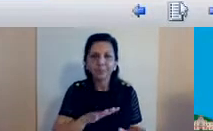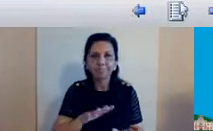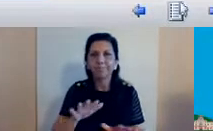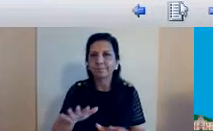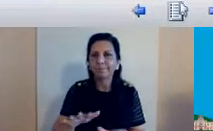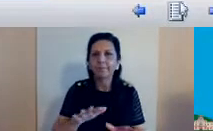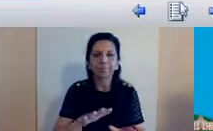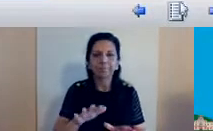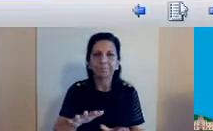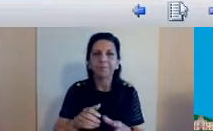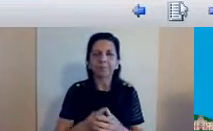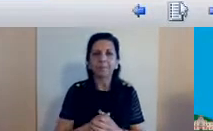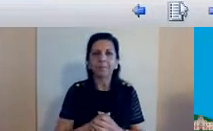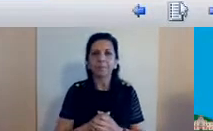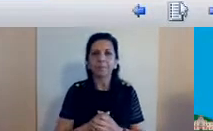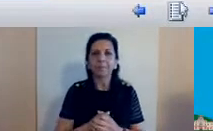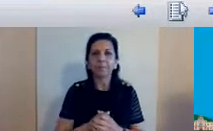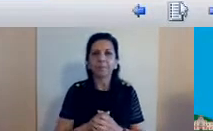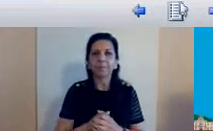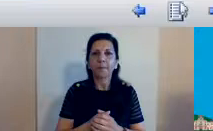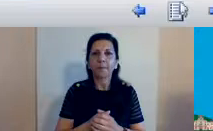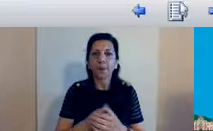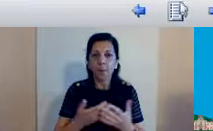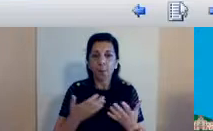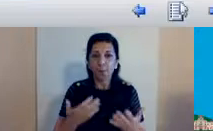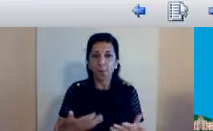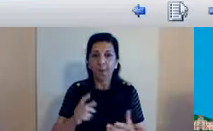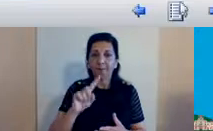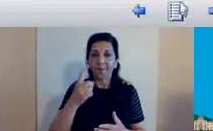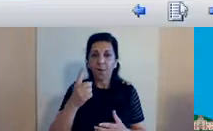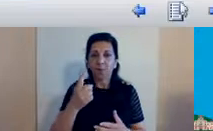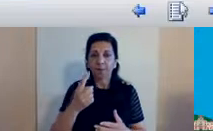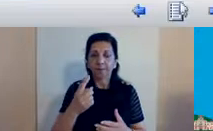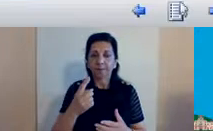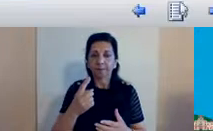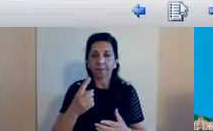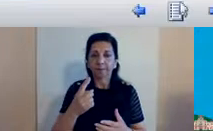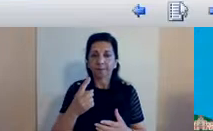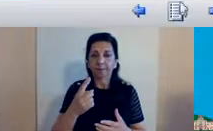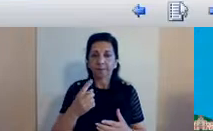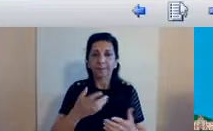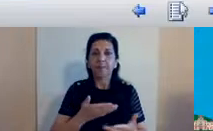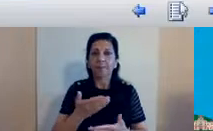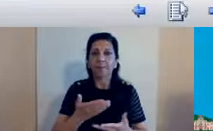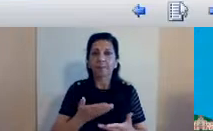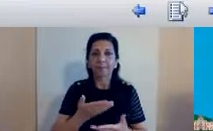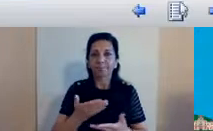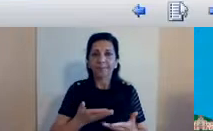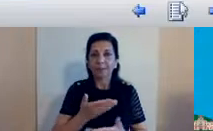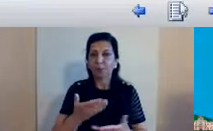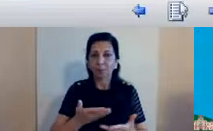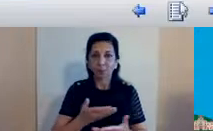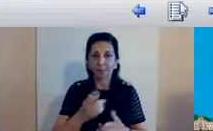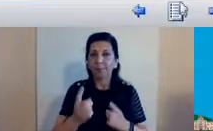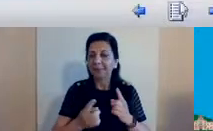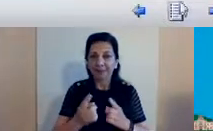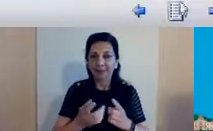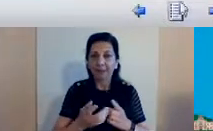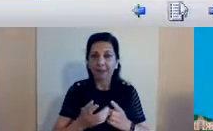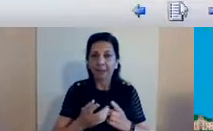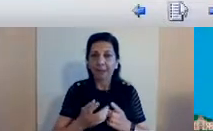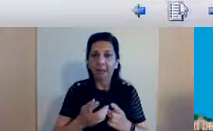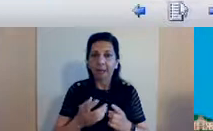got three further sessions planned. The next session is on the 7th of October, and we're thinking about that